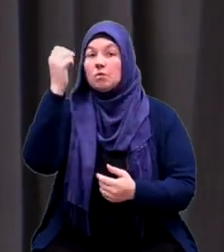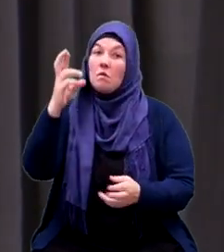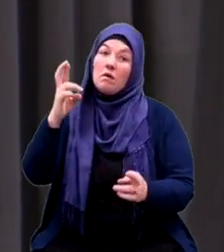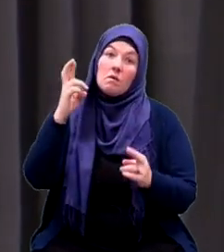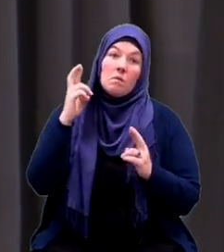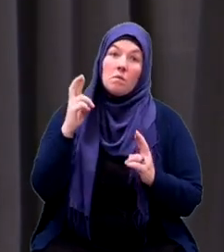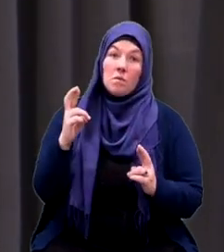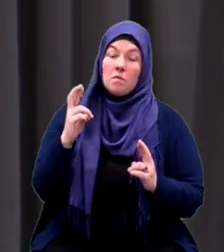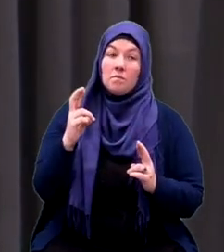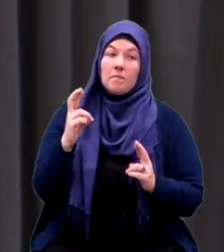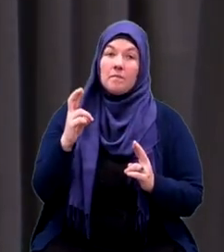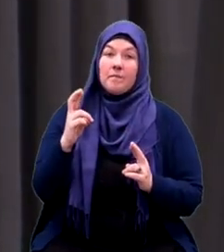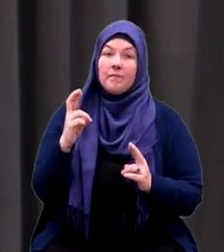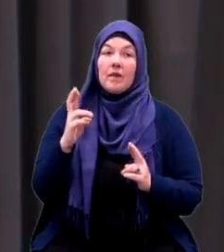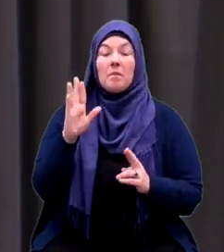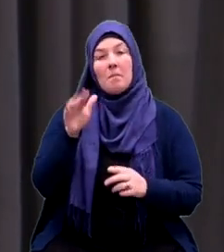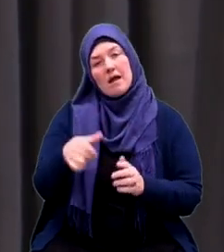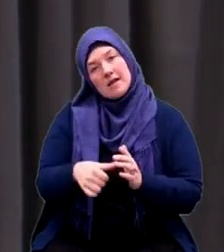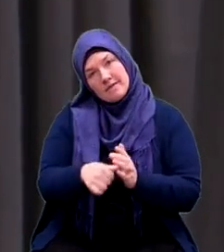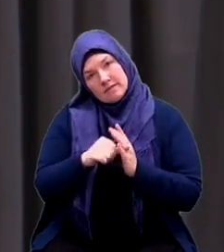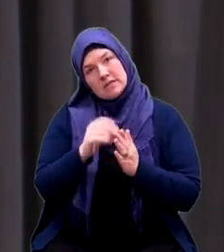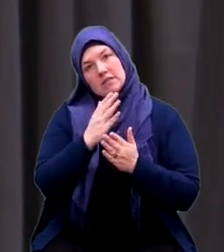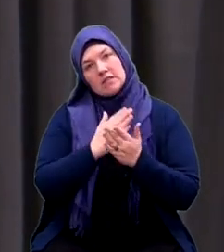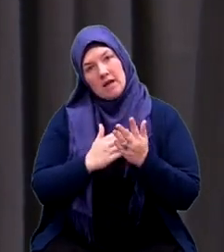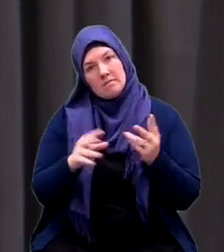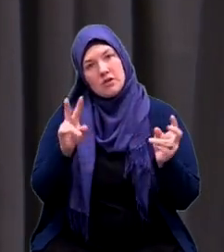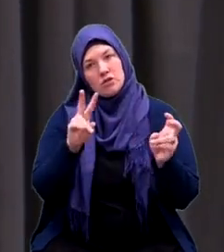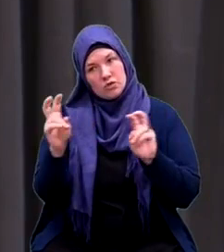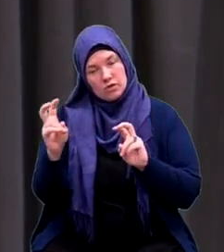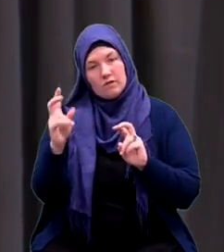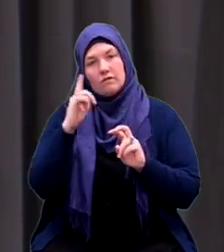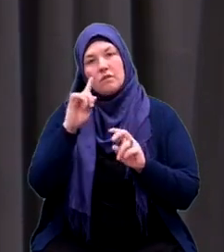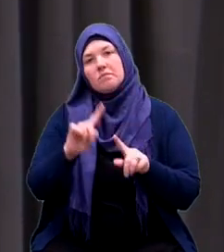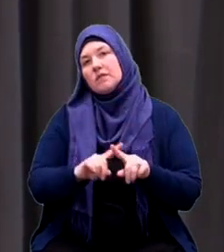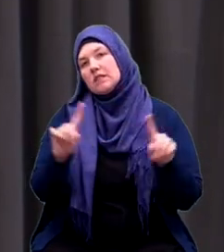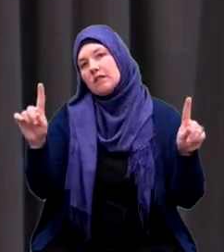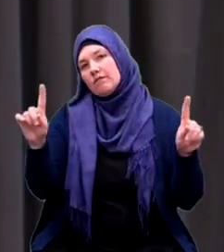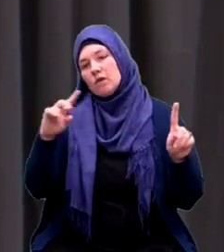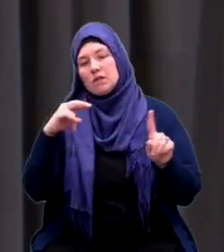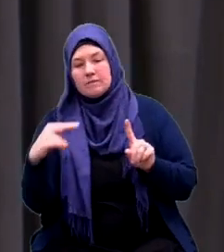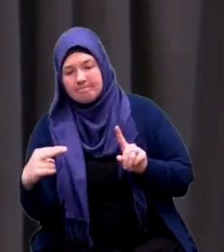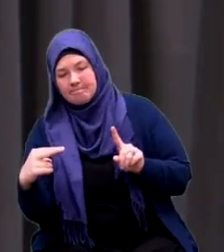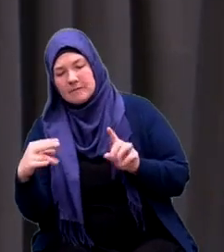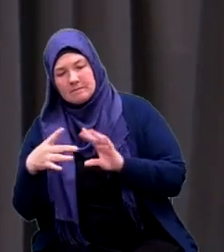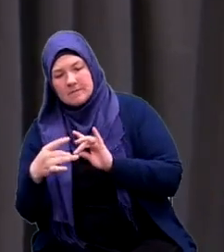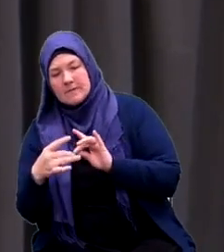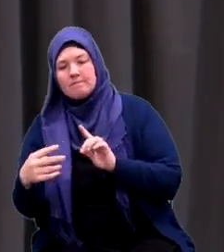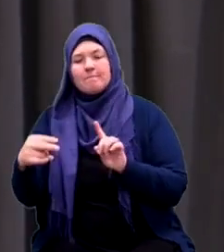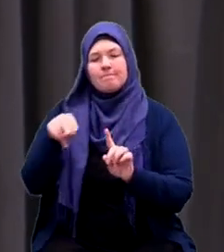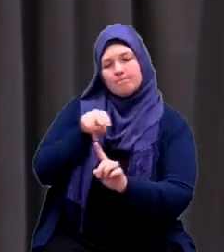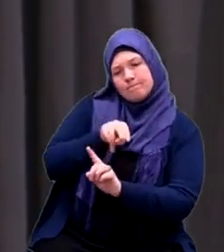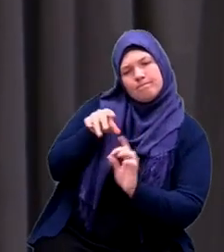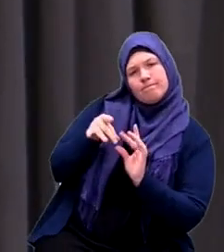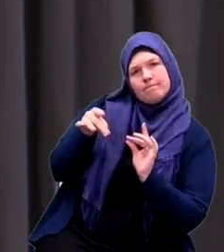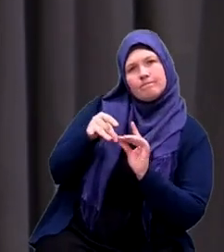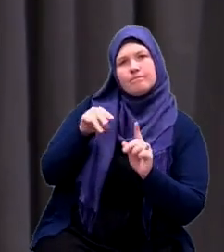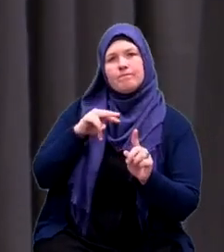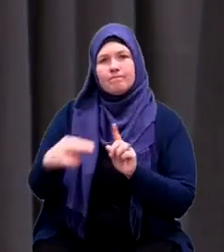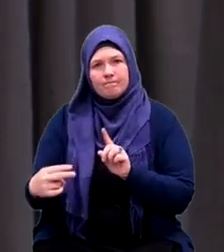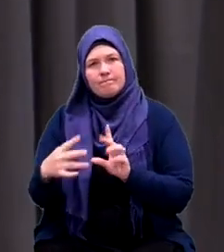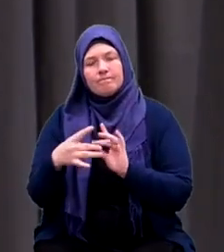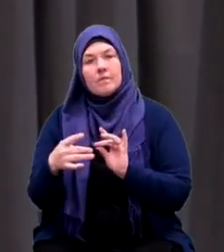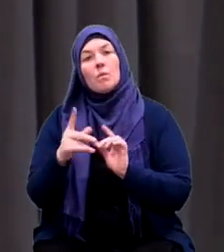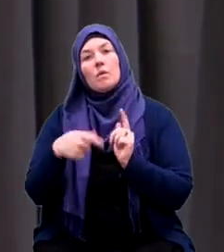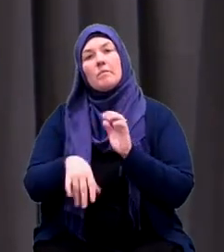hope that by hammering some issues from different angles, from different perspectives, that